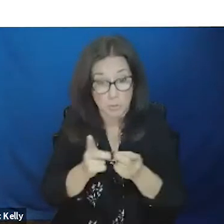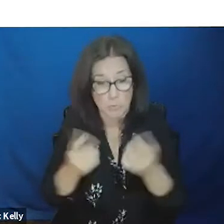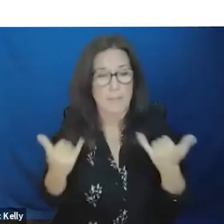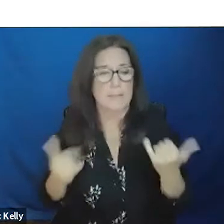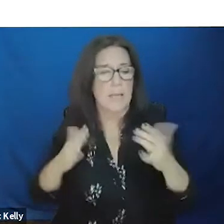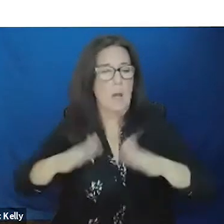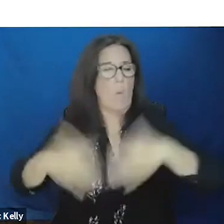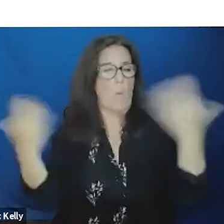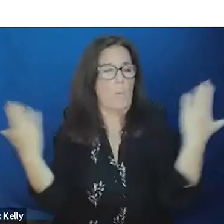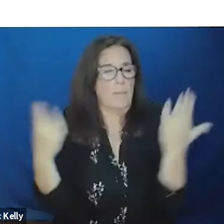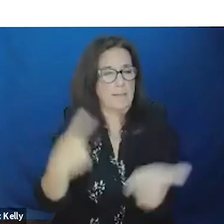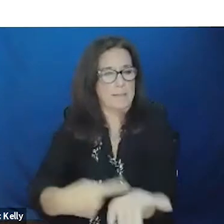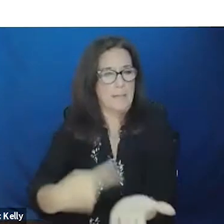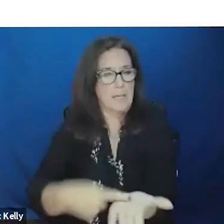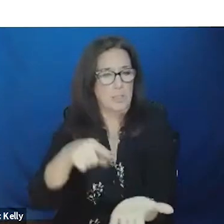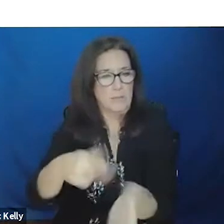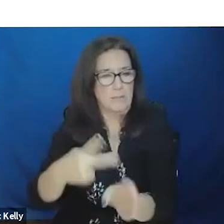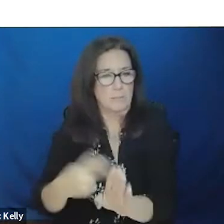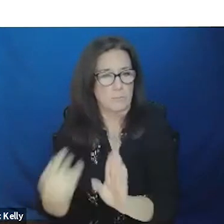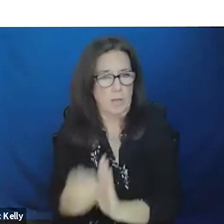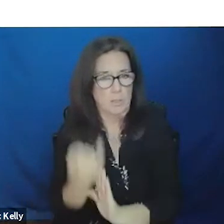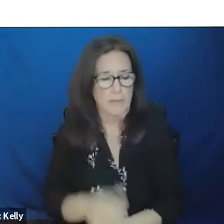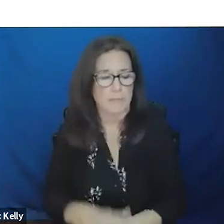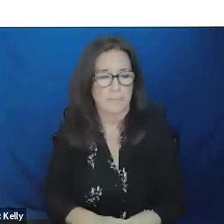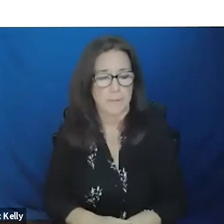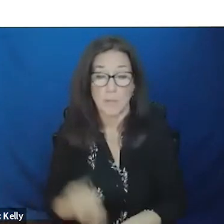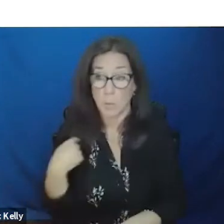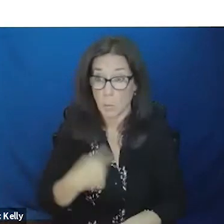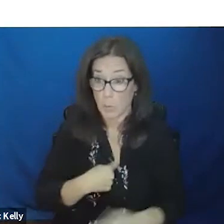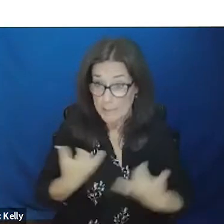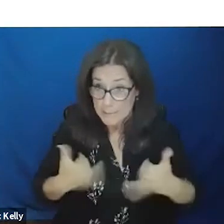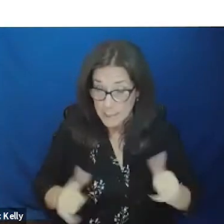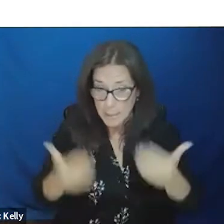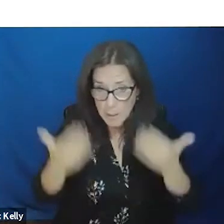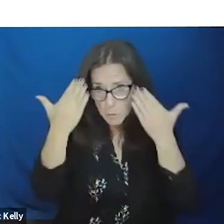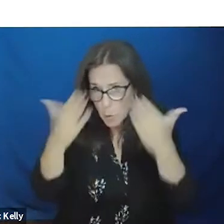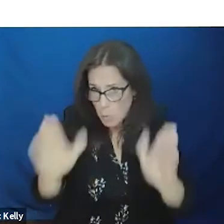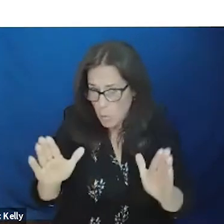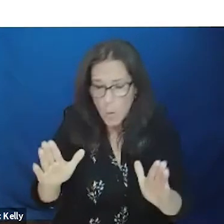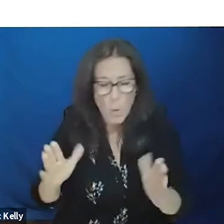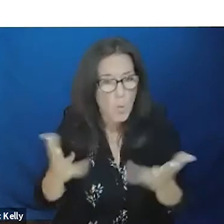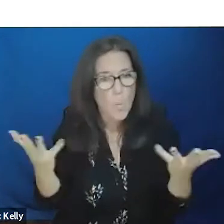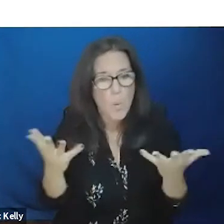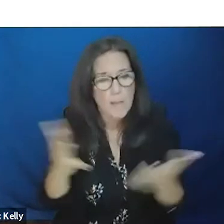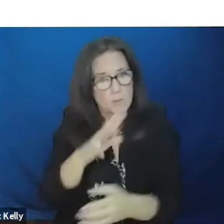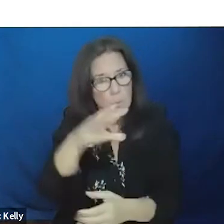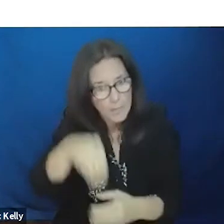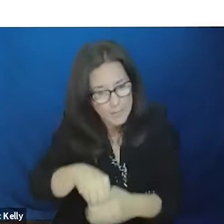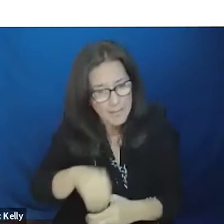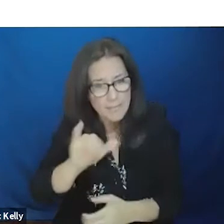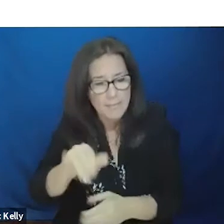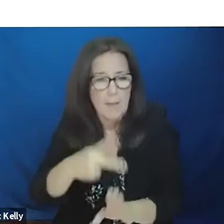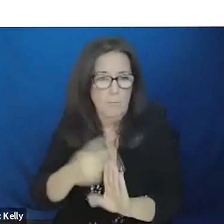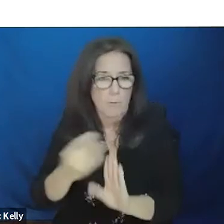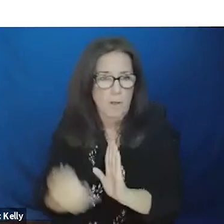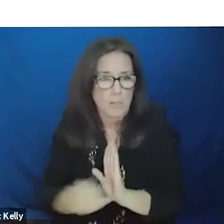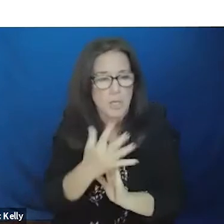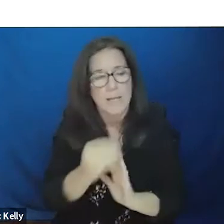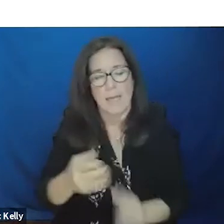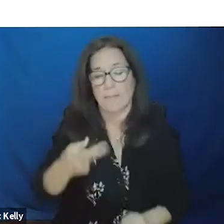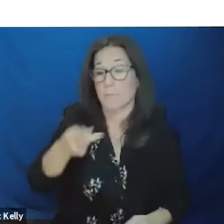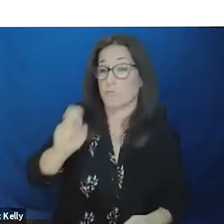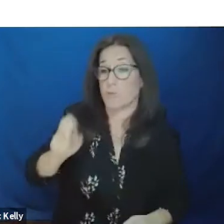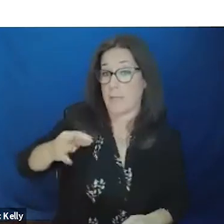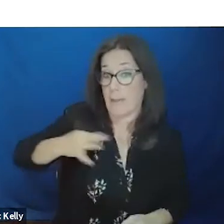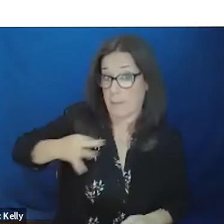session. We still don't know the details of the proposed project or the contents of the pre-application to the county.